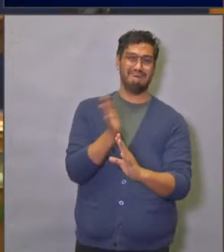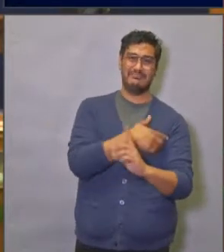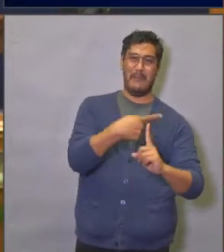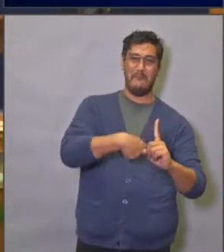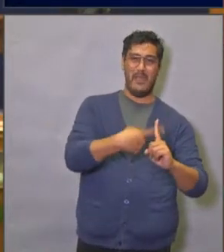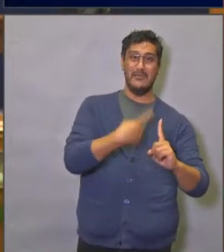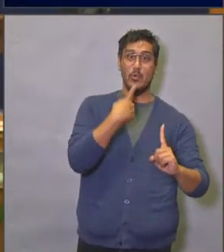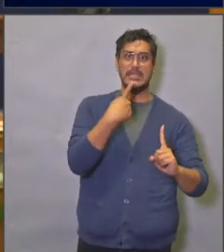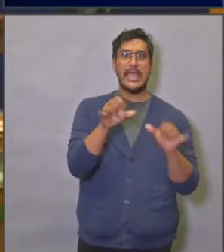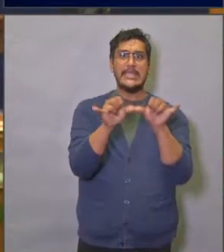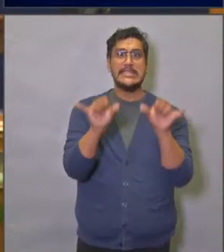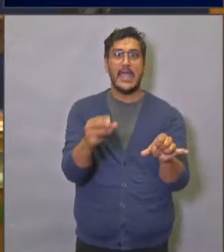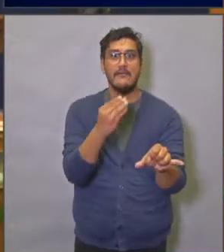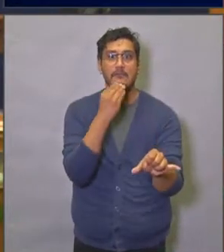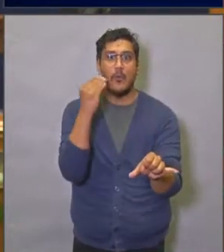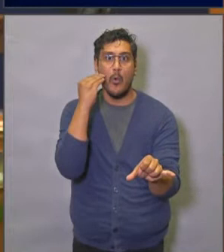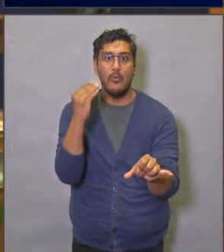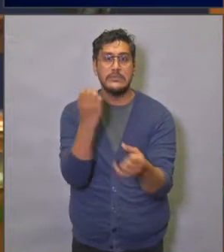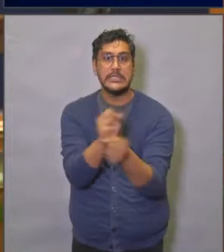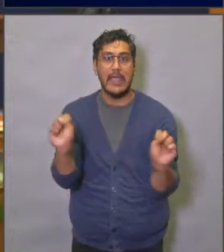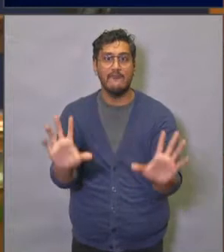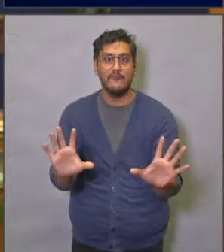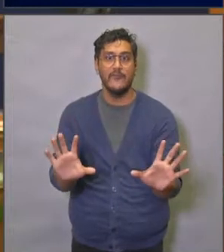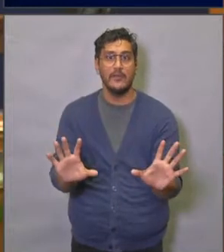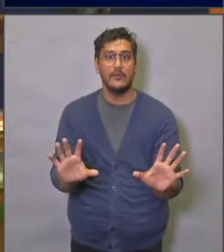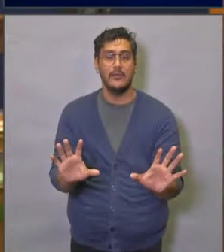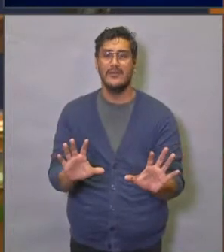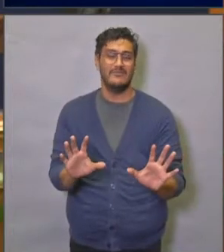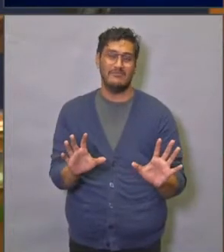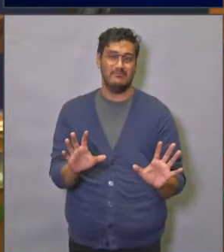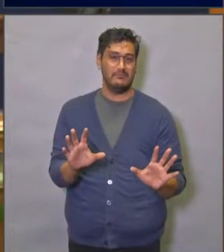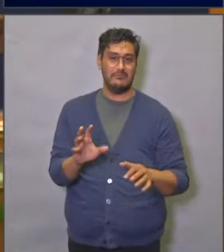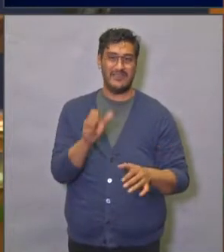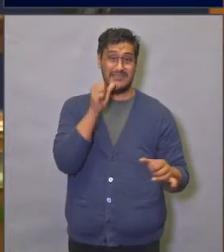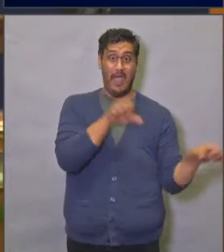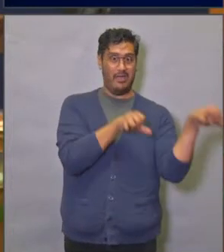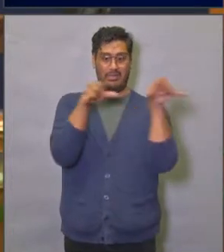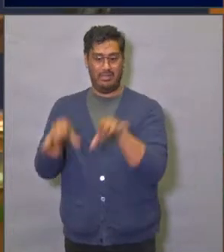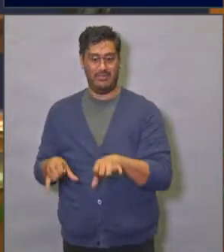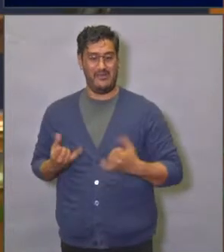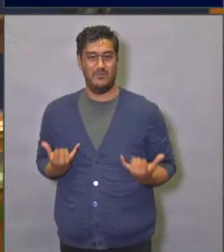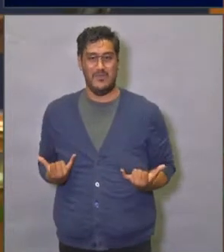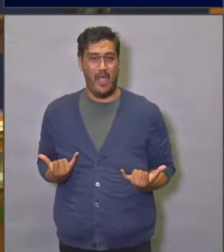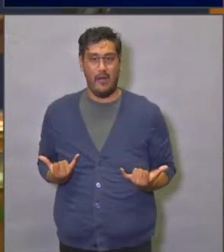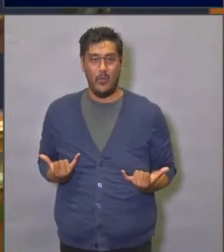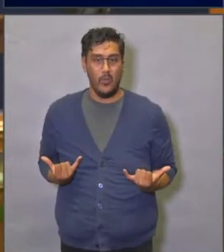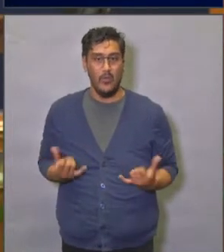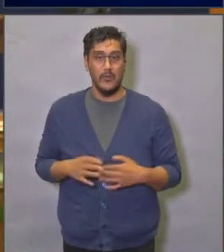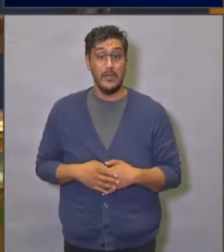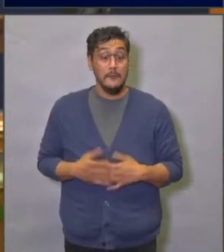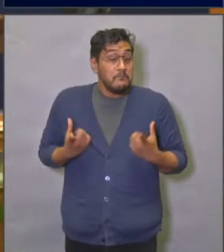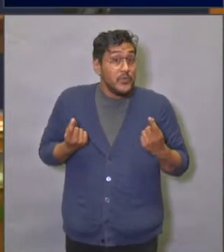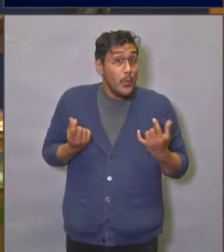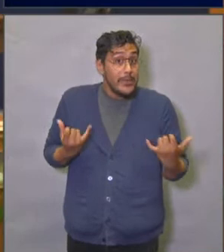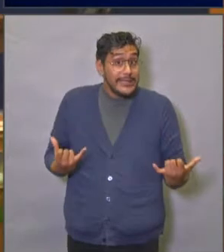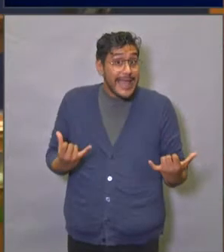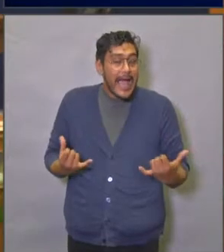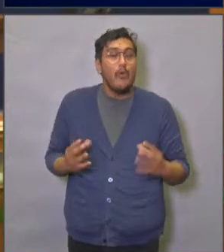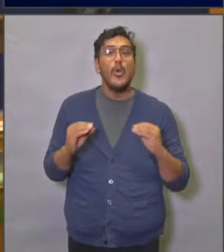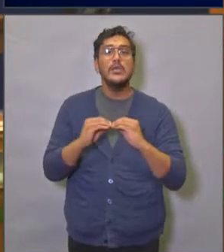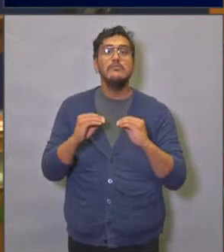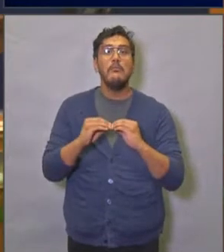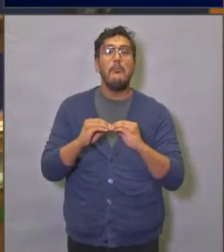nothing else unless you were an essential worker. So I don't know that that's the right analogy. I think what we are doing now is like